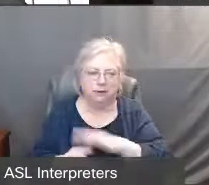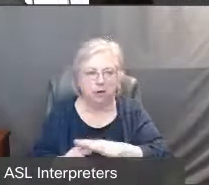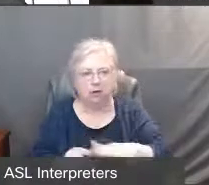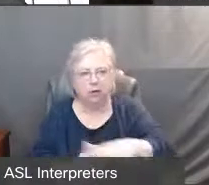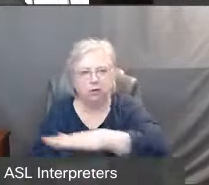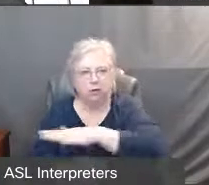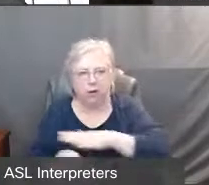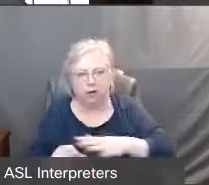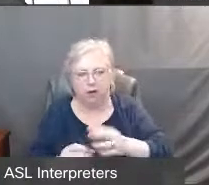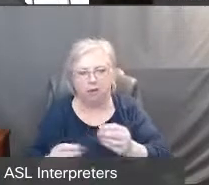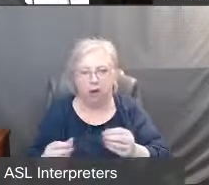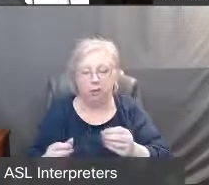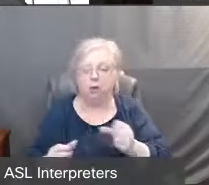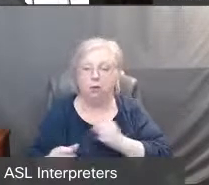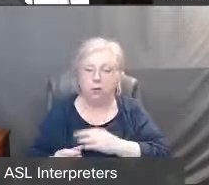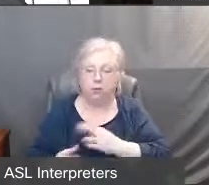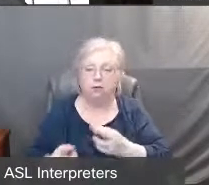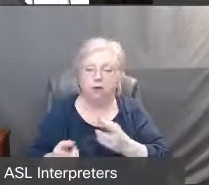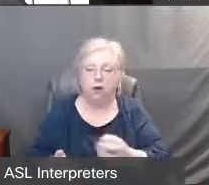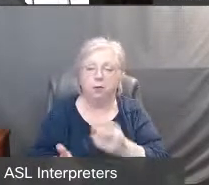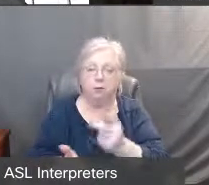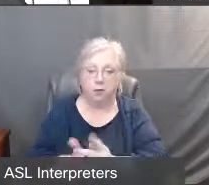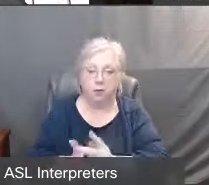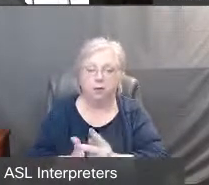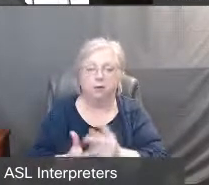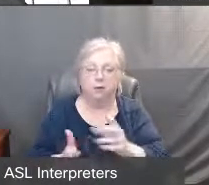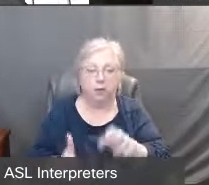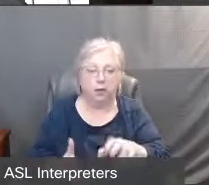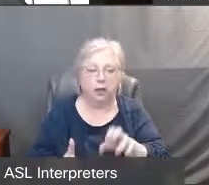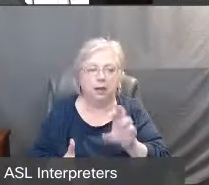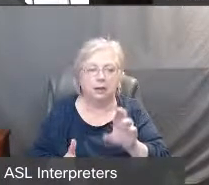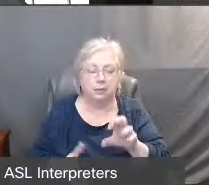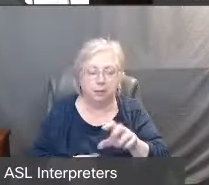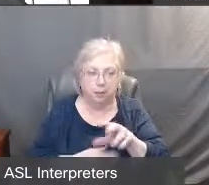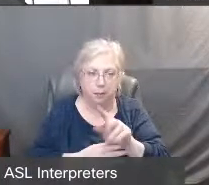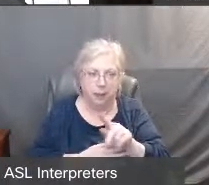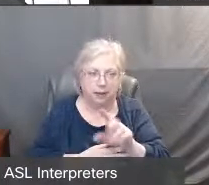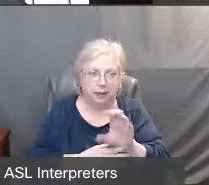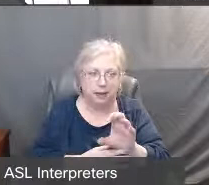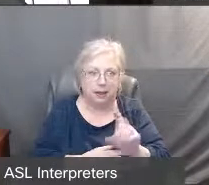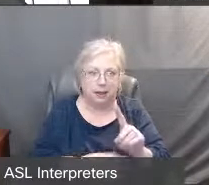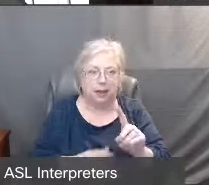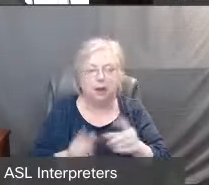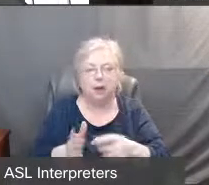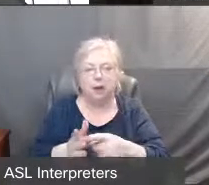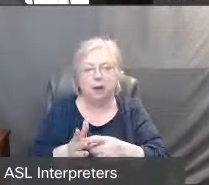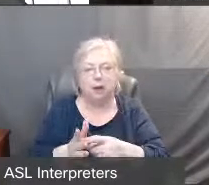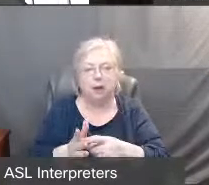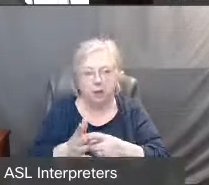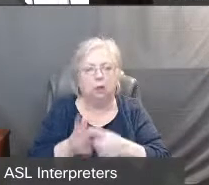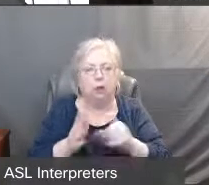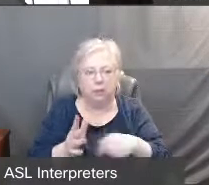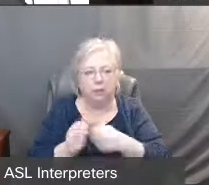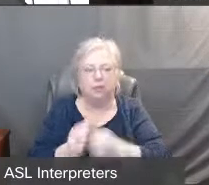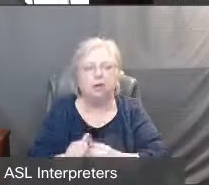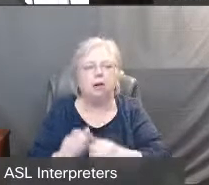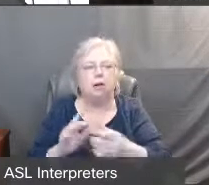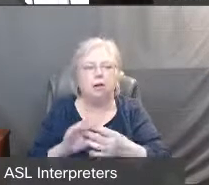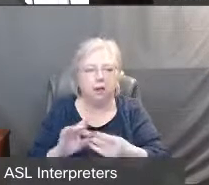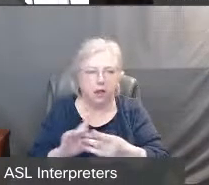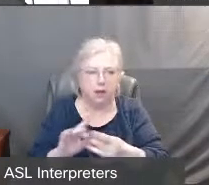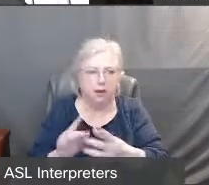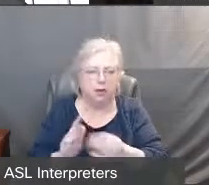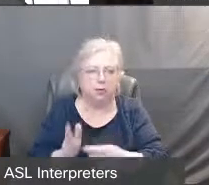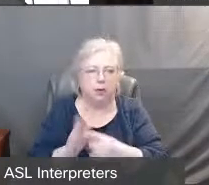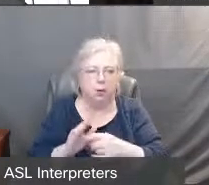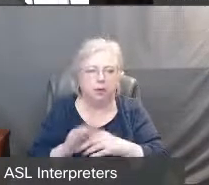and therefore staff recommends approval of the requested PCD zoning subject to compliance with the comments and conditions outlined in paragraphs D and F